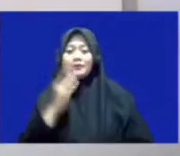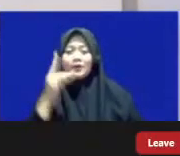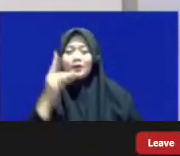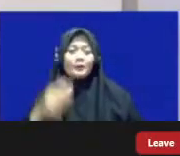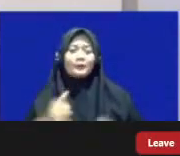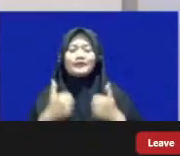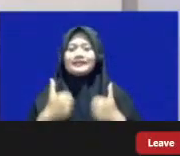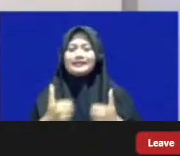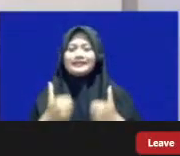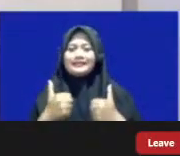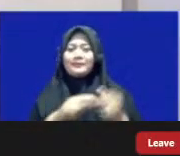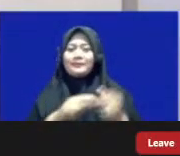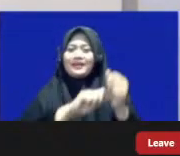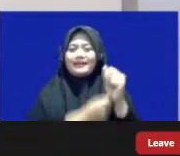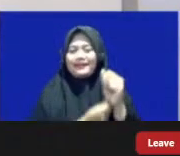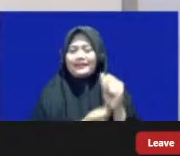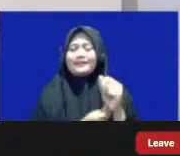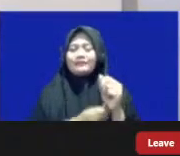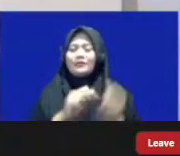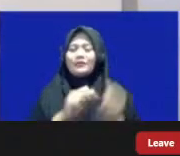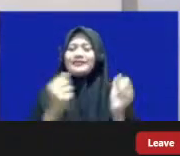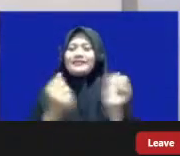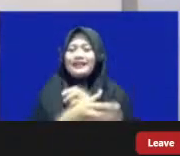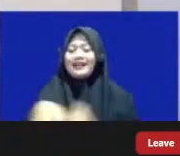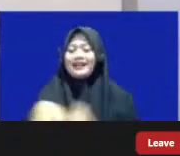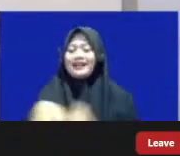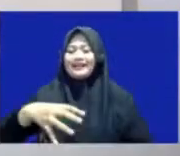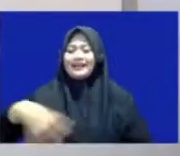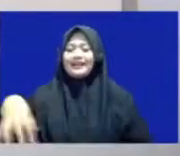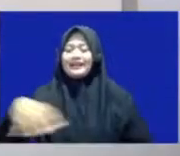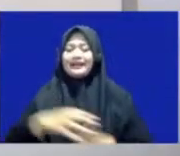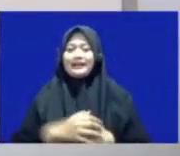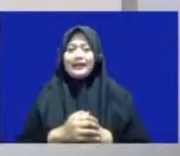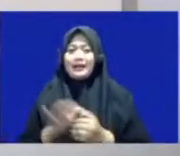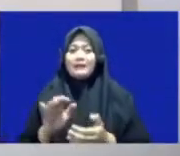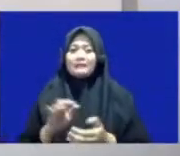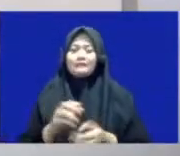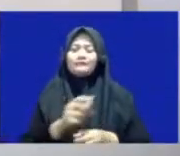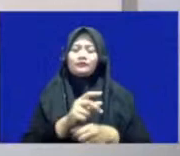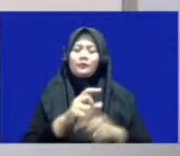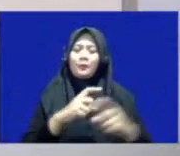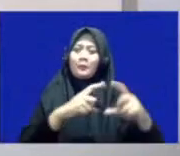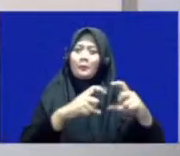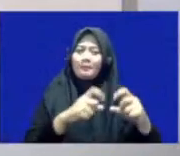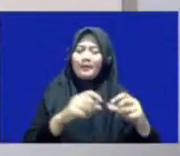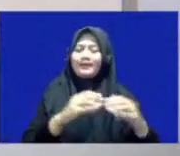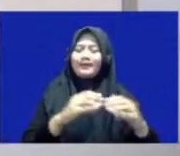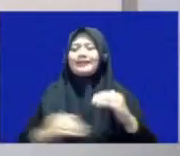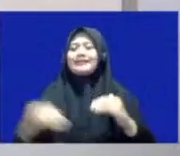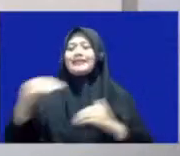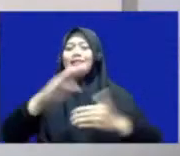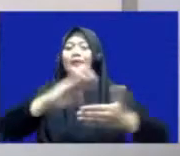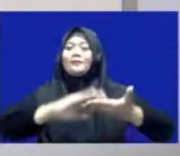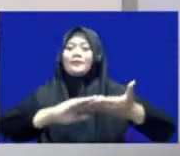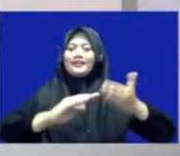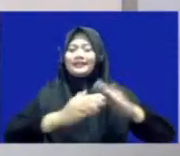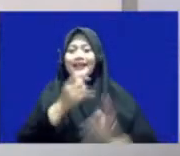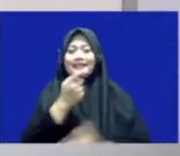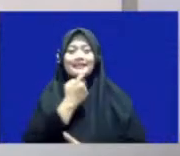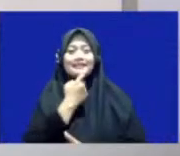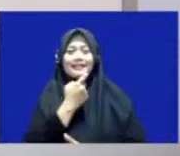region, the documentation of lessons learned from the community level on youth and women engagement to be used